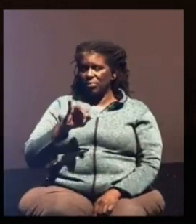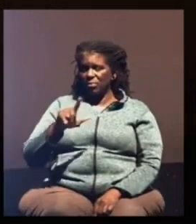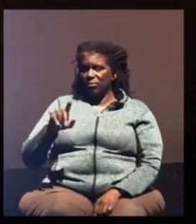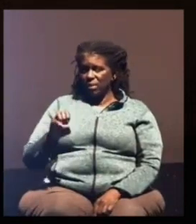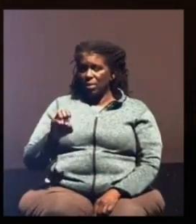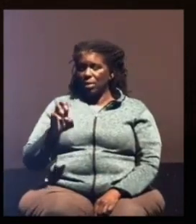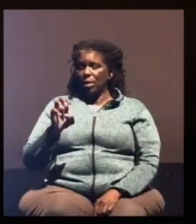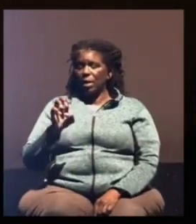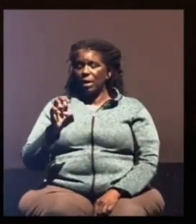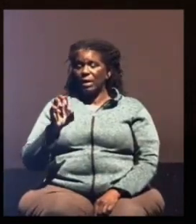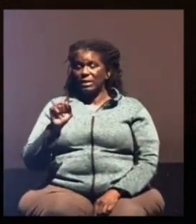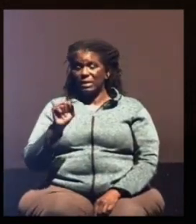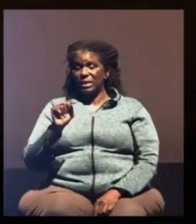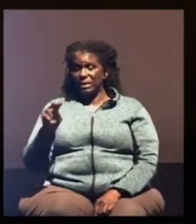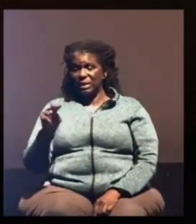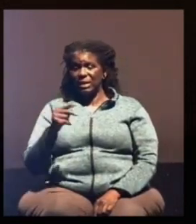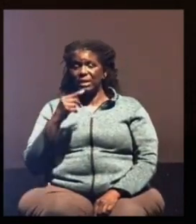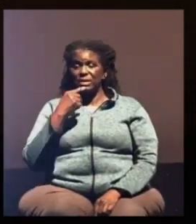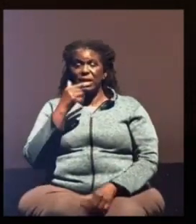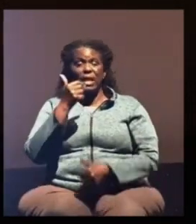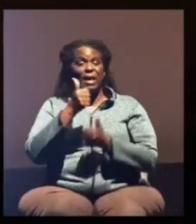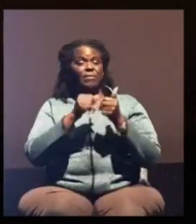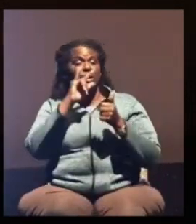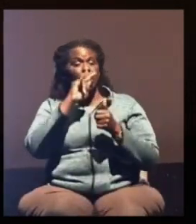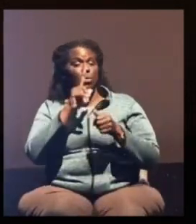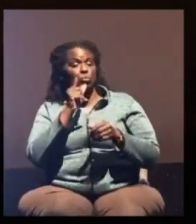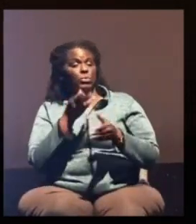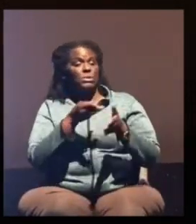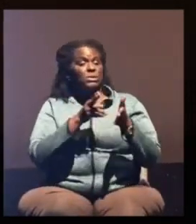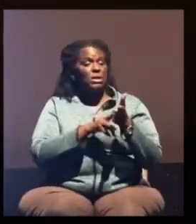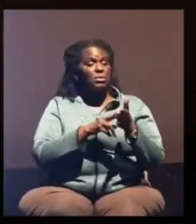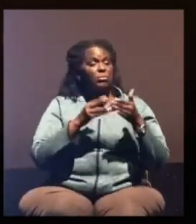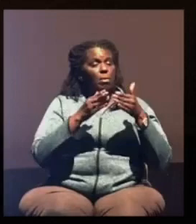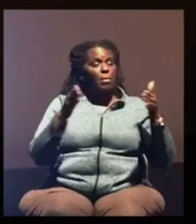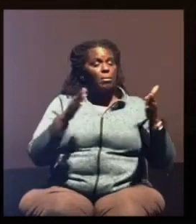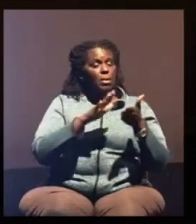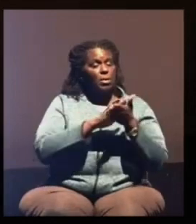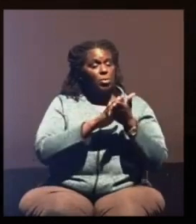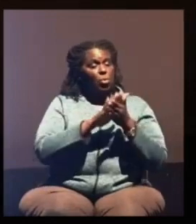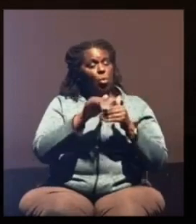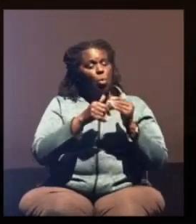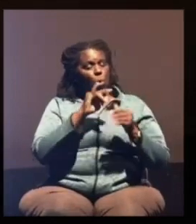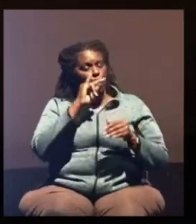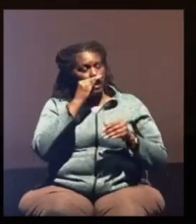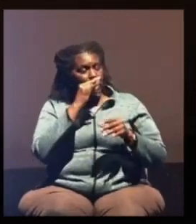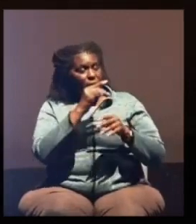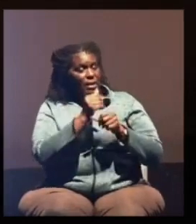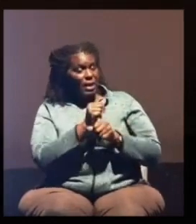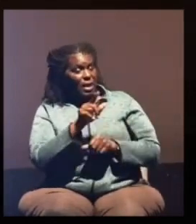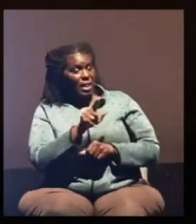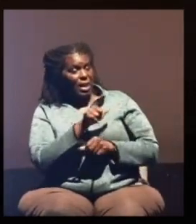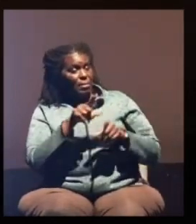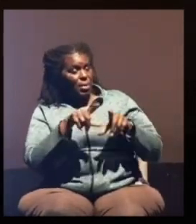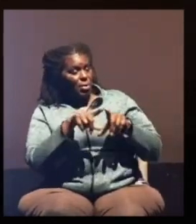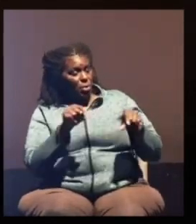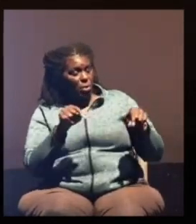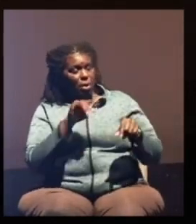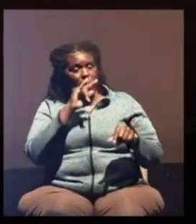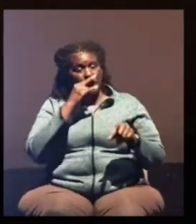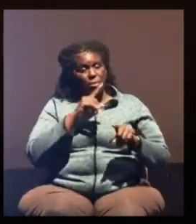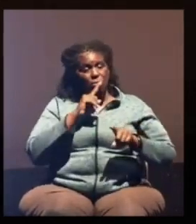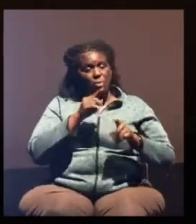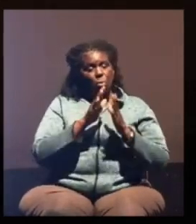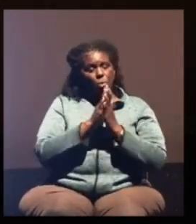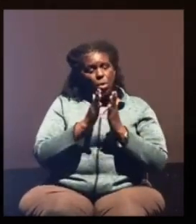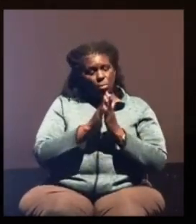schools will receive a library card. And they can order books to be delivered to the schools. For a lot of families, it's